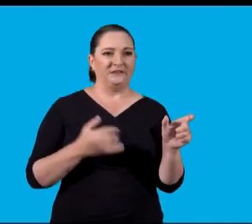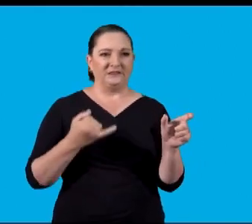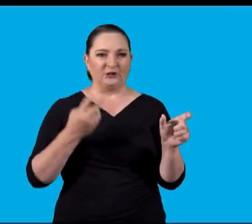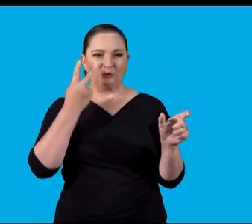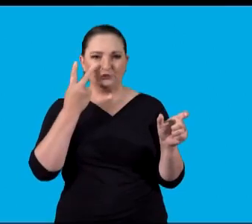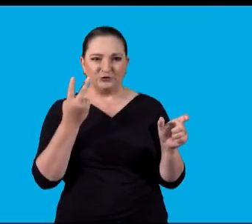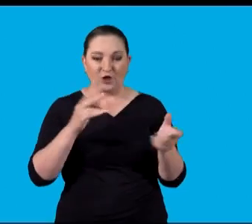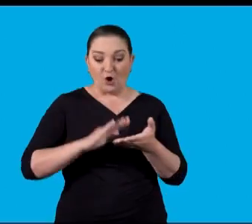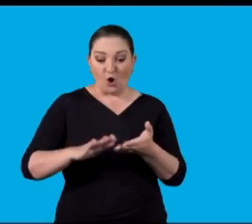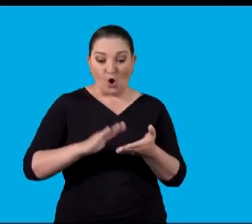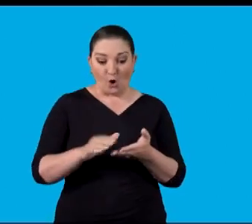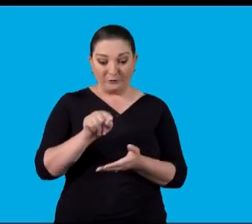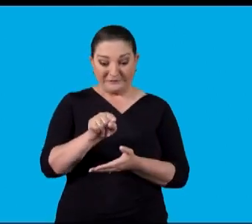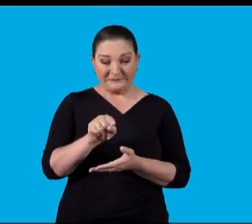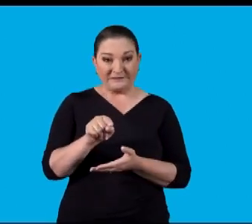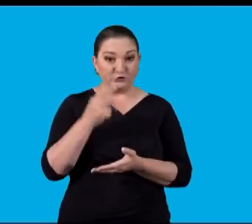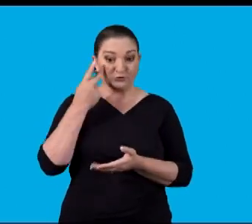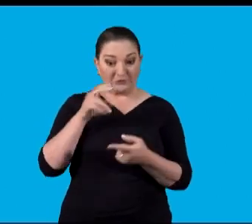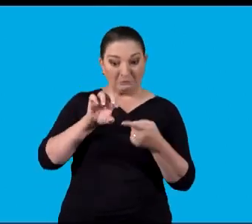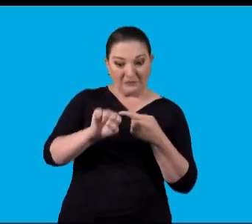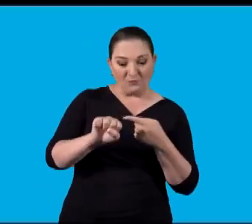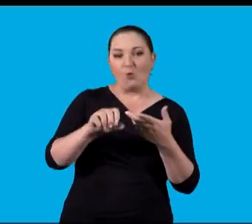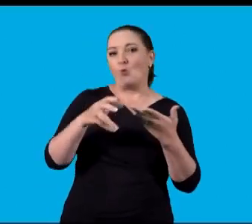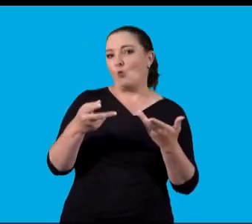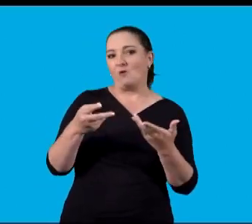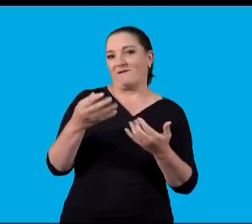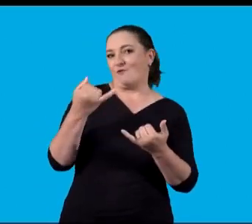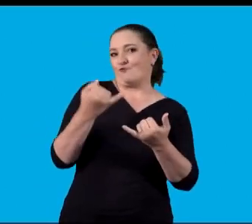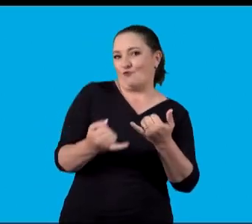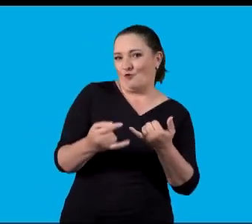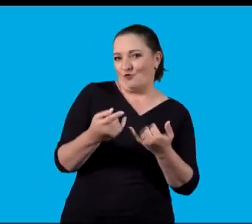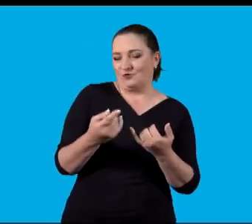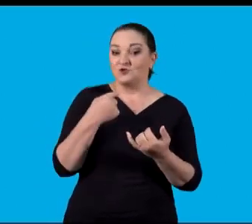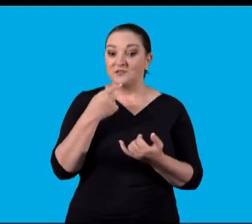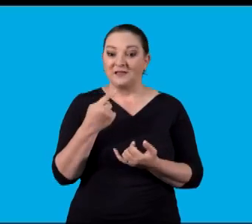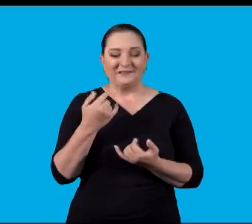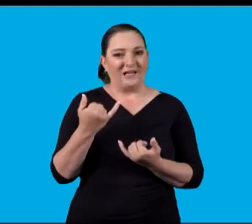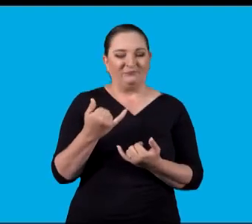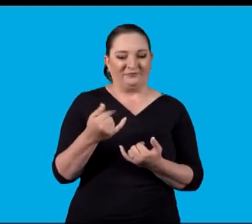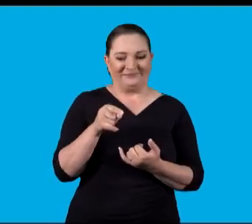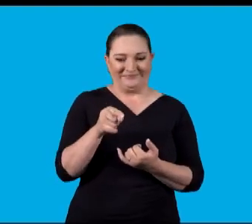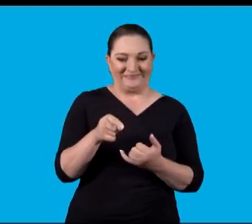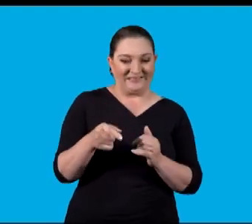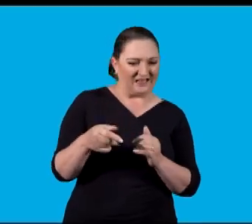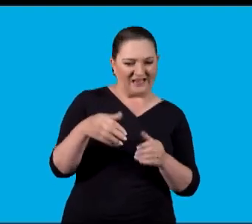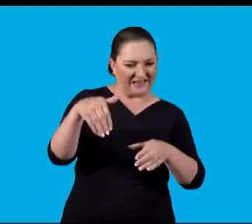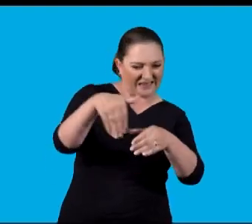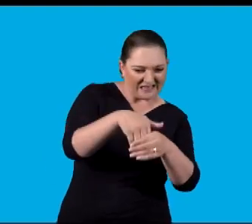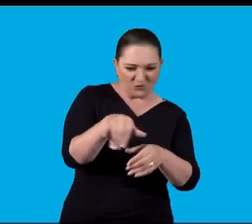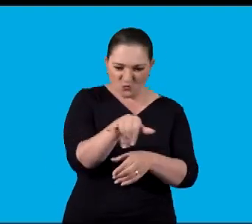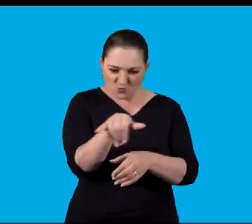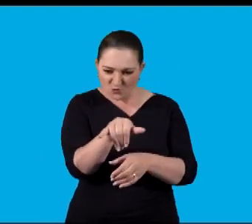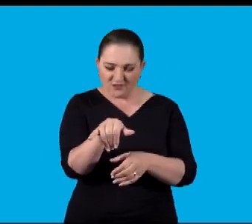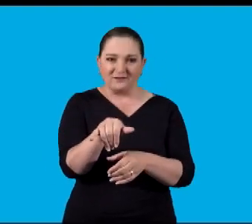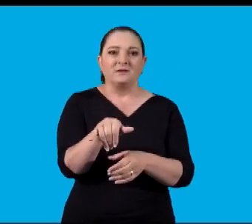operating expenditures and investing cash flows. Okay, so when you misclassify your operating